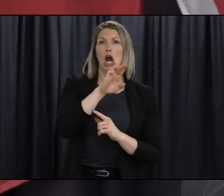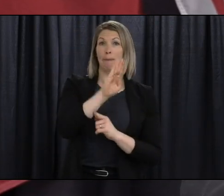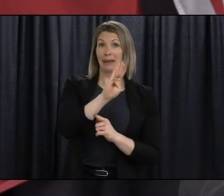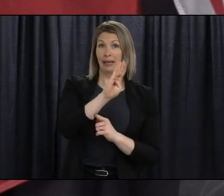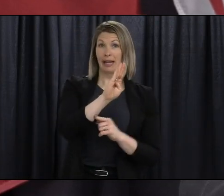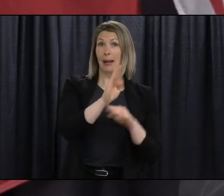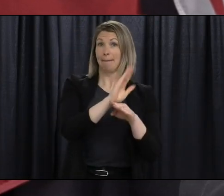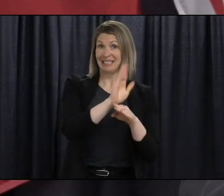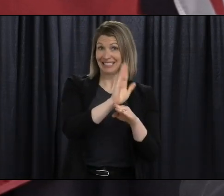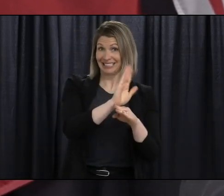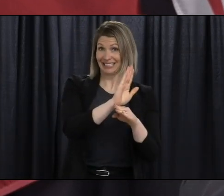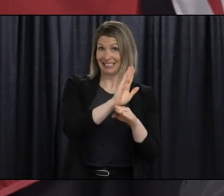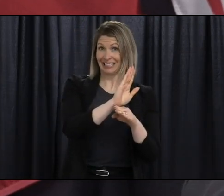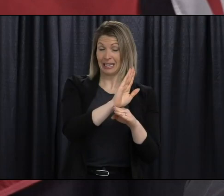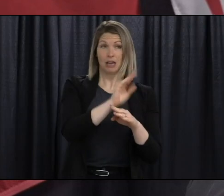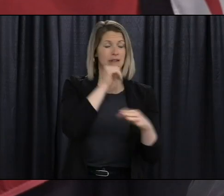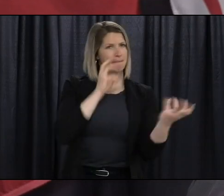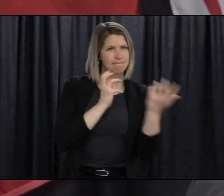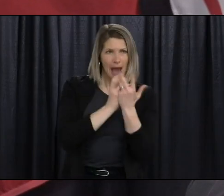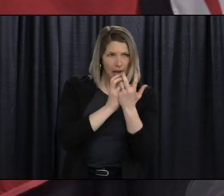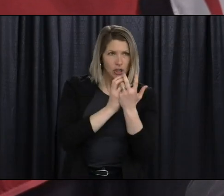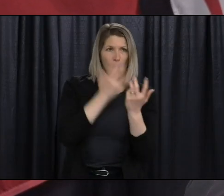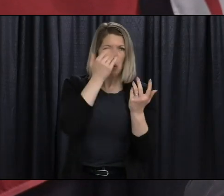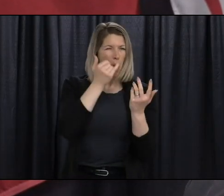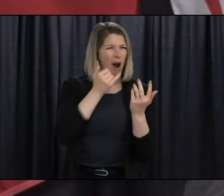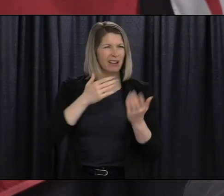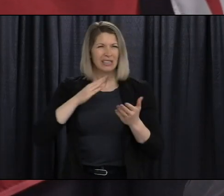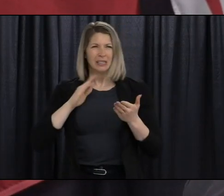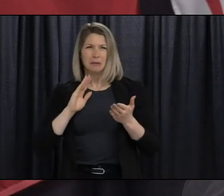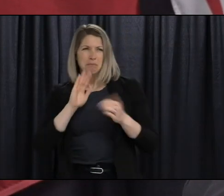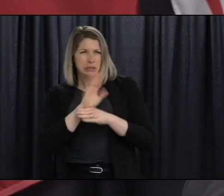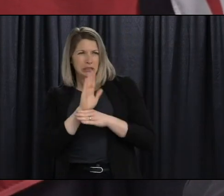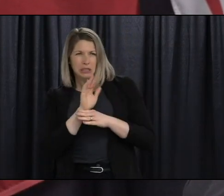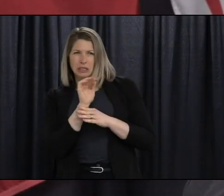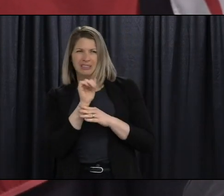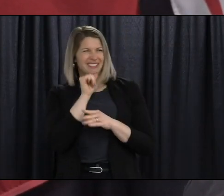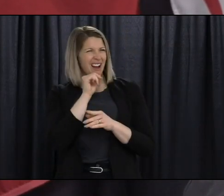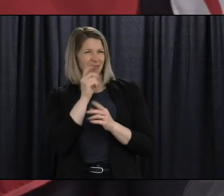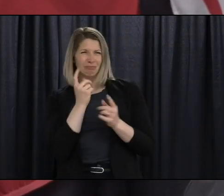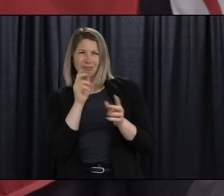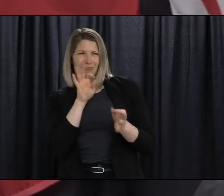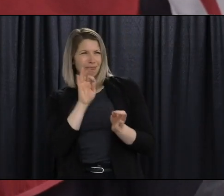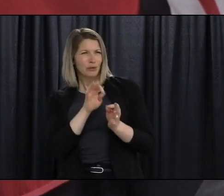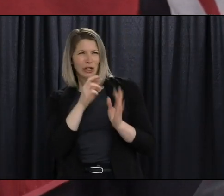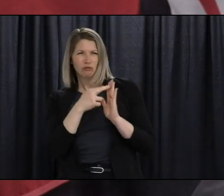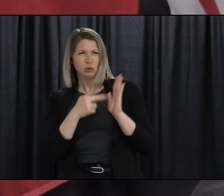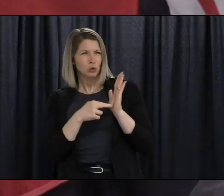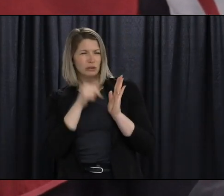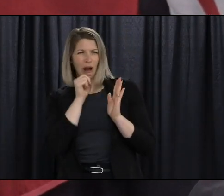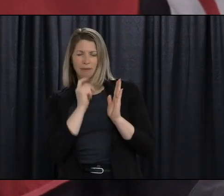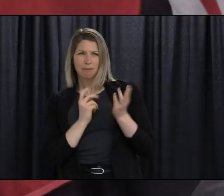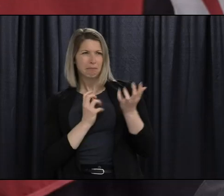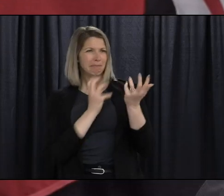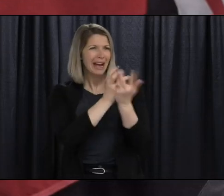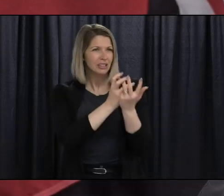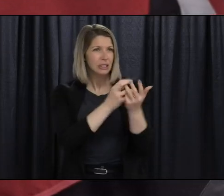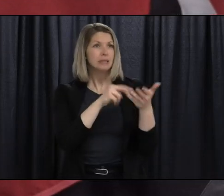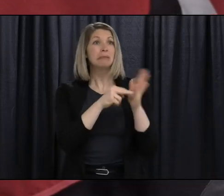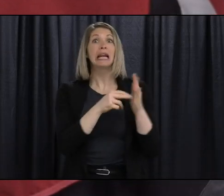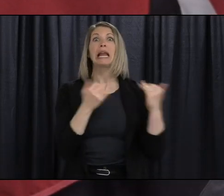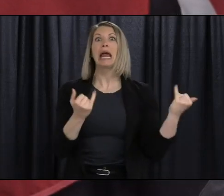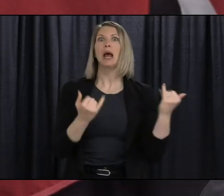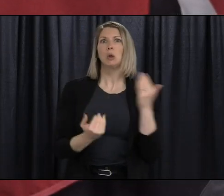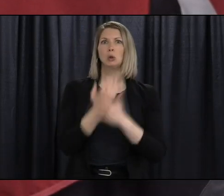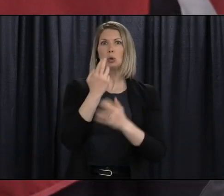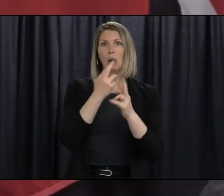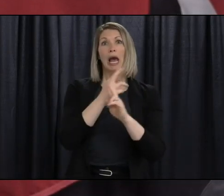fund may apply to you. So this will help your business continue their operations. And the whole idea here is that you can